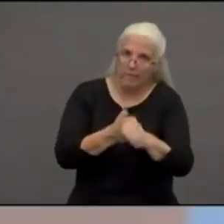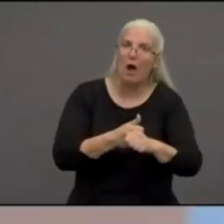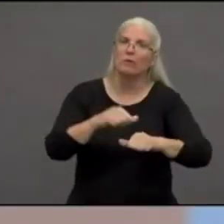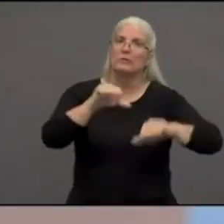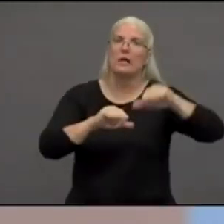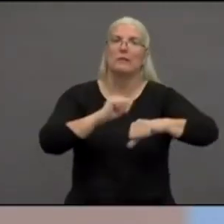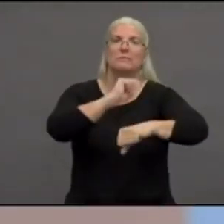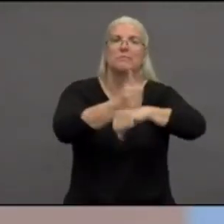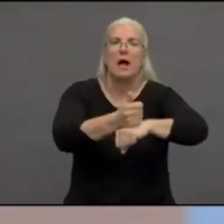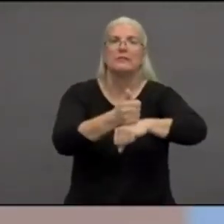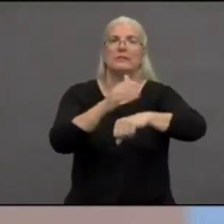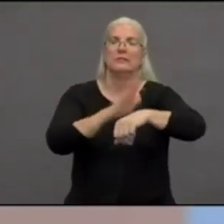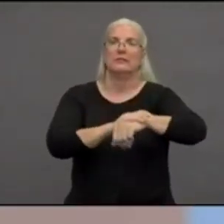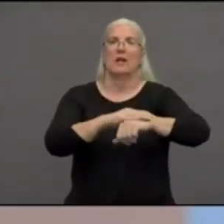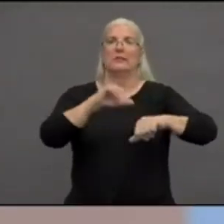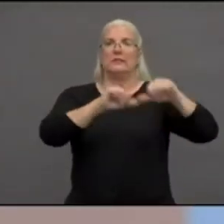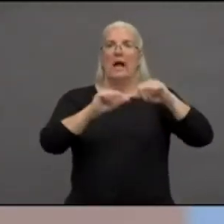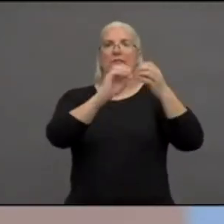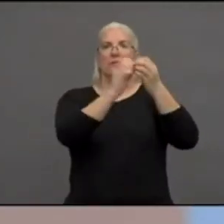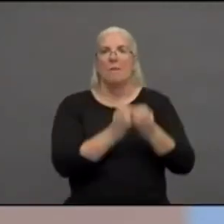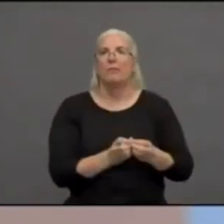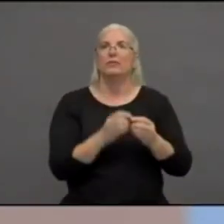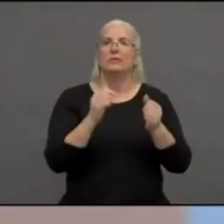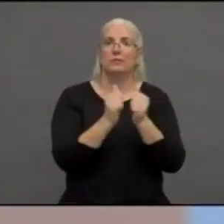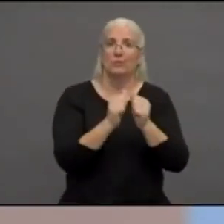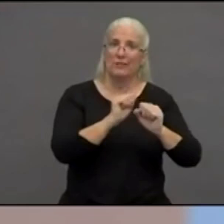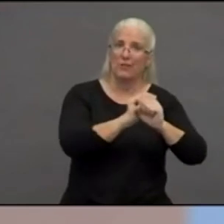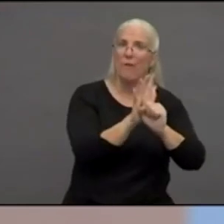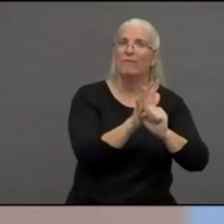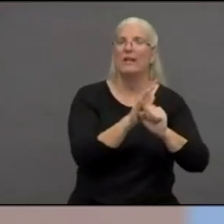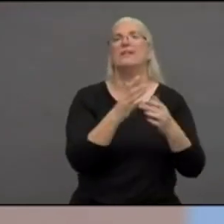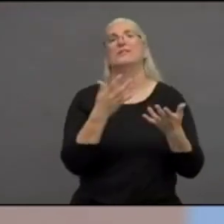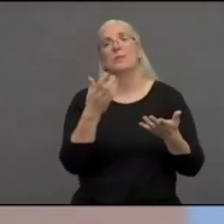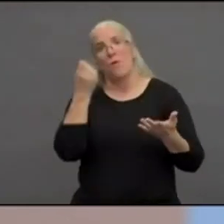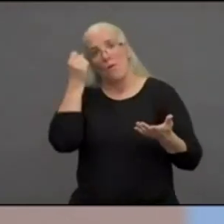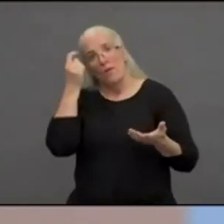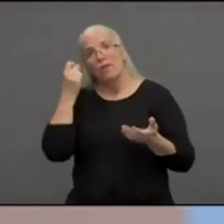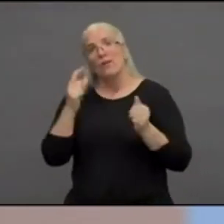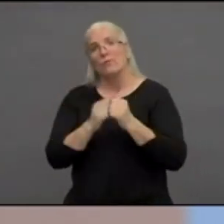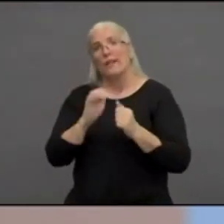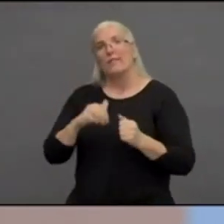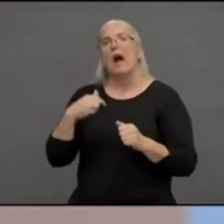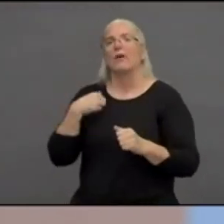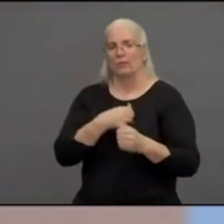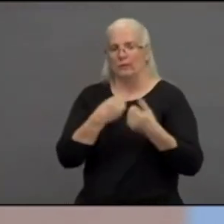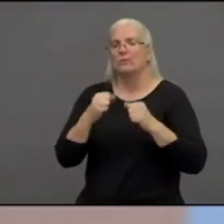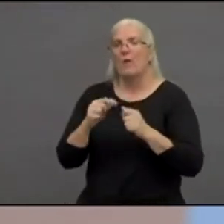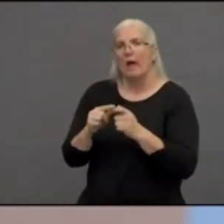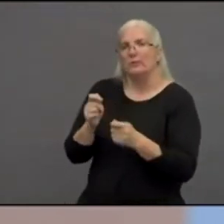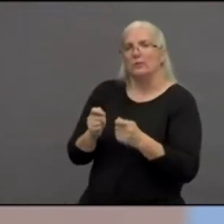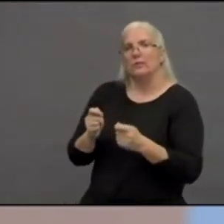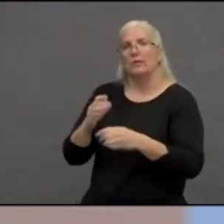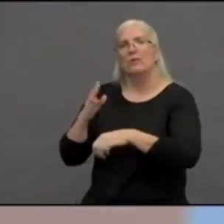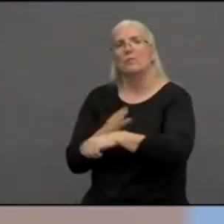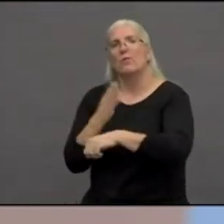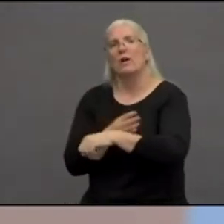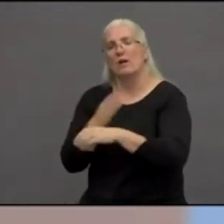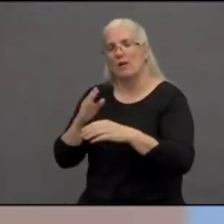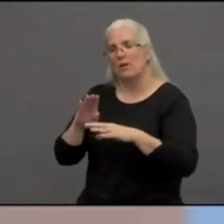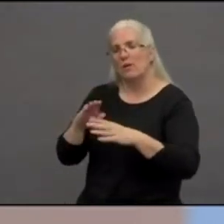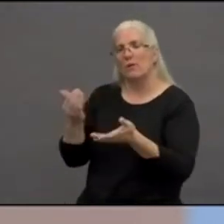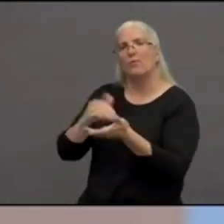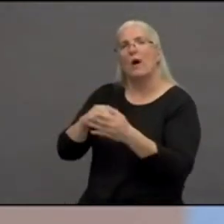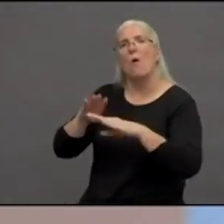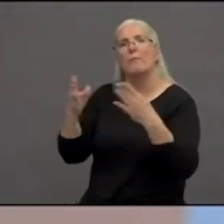COVID-19. And with that, we're looking at enhancing our reopening plan. Right now, Public Health is working specifically on the guidelines for